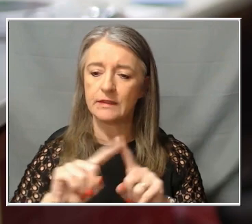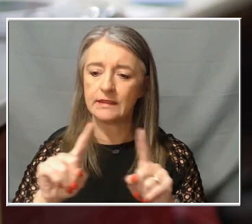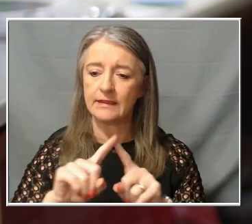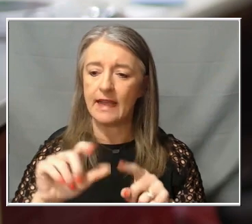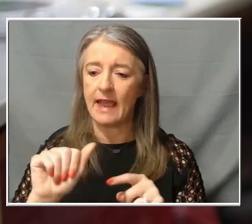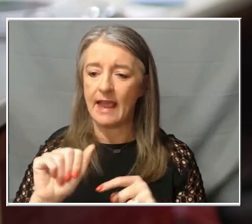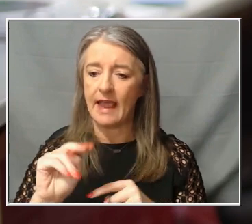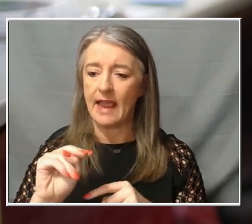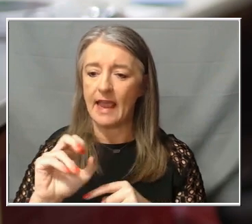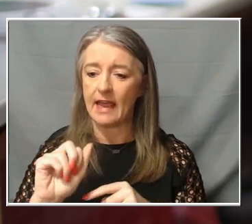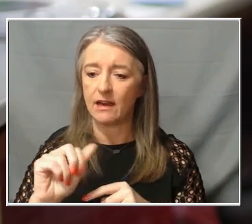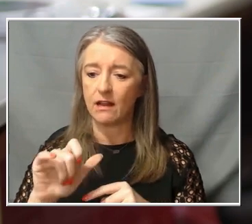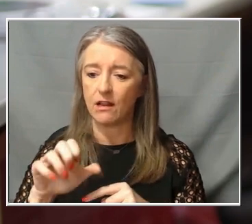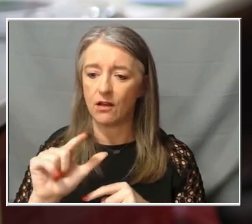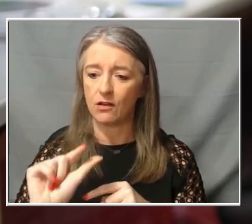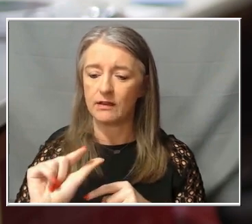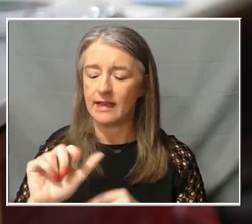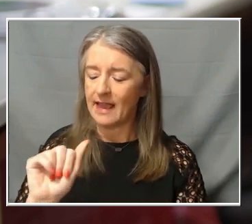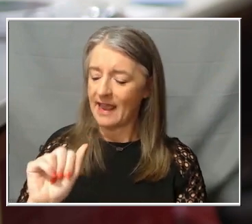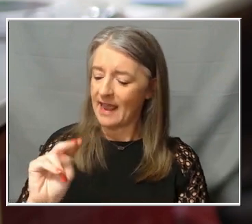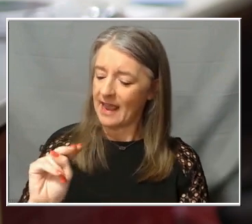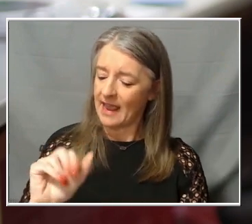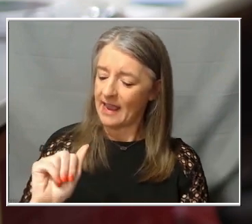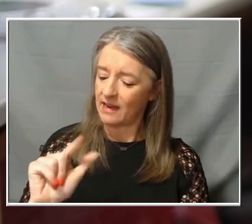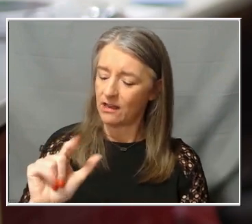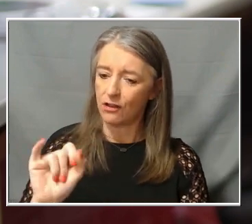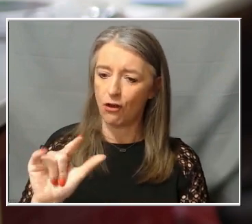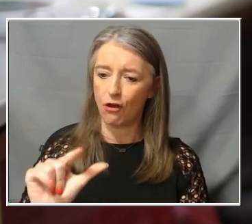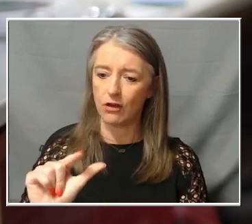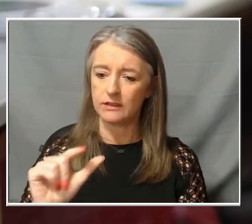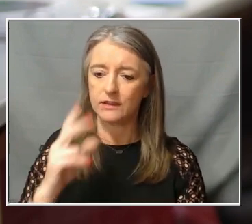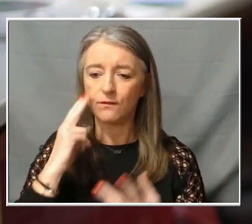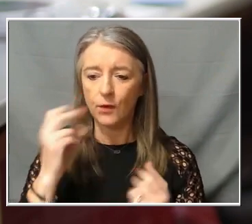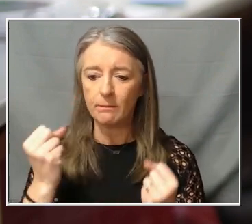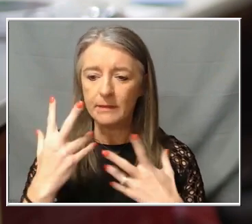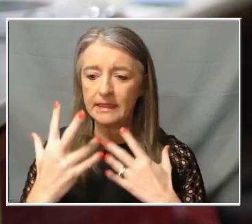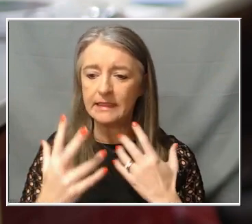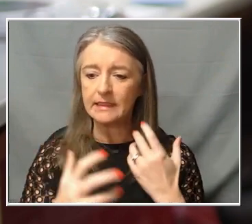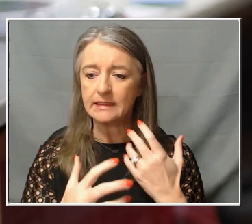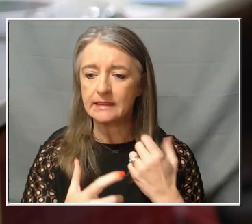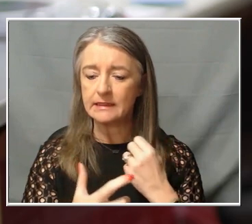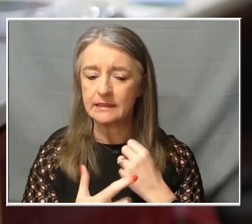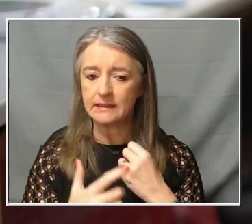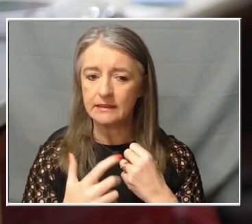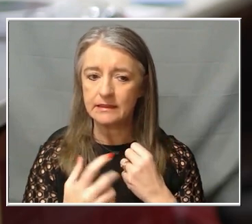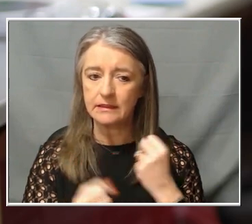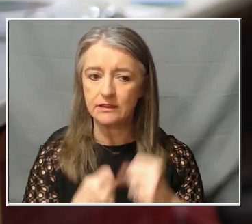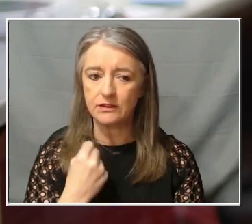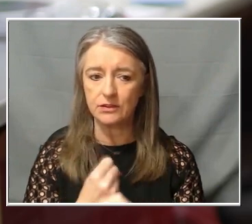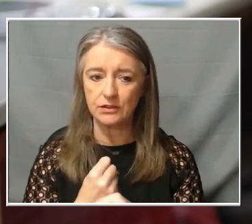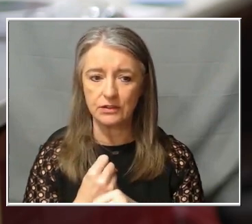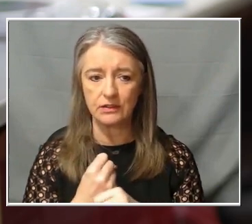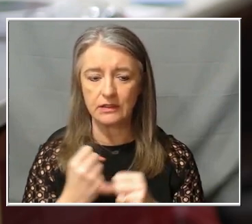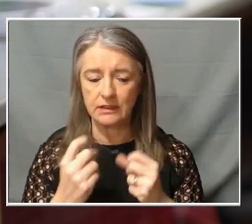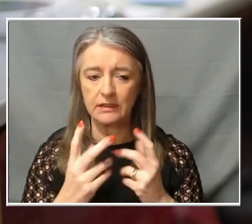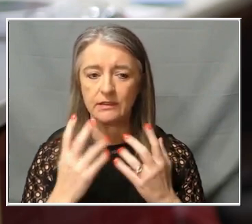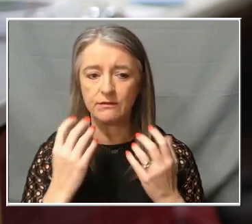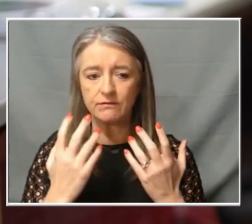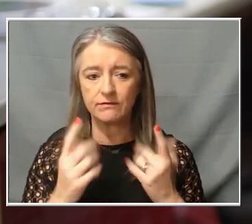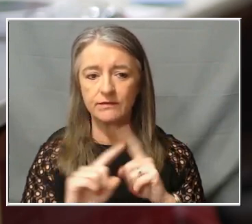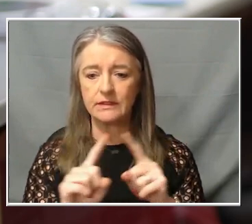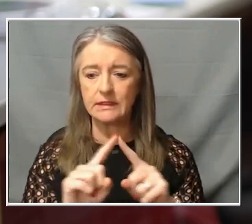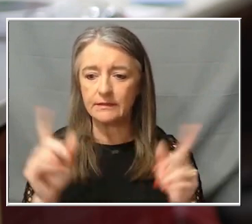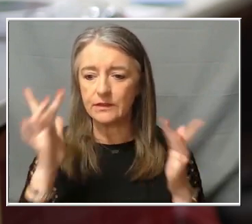have been talking about amyloids for a really long time, that it is important for all this age-related